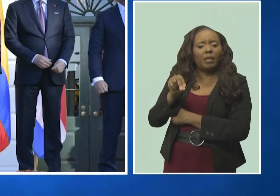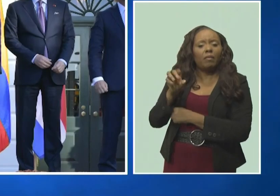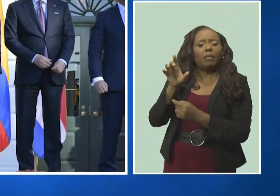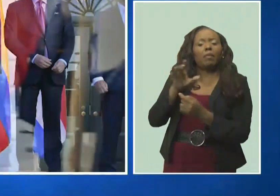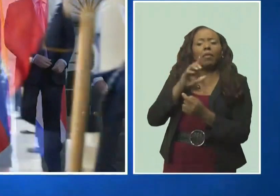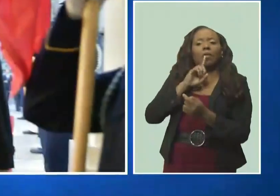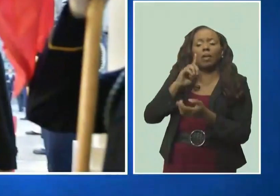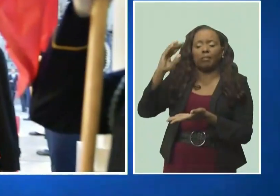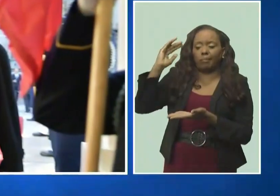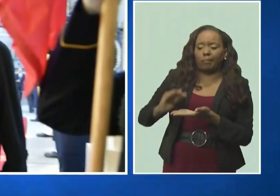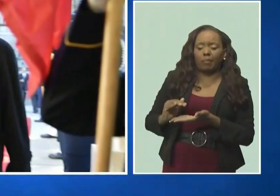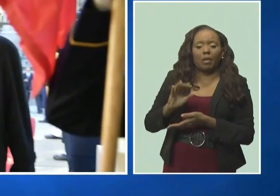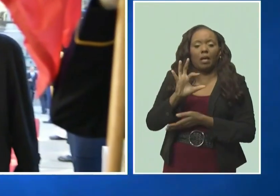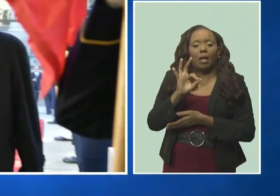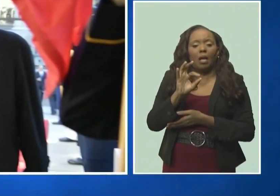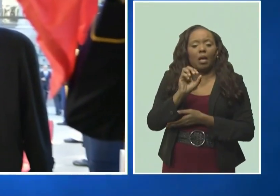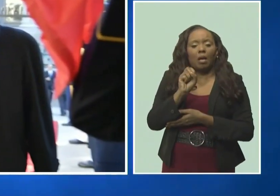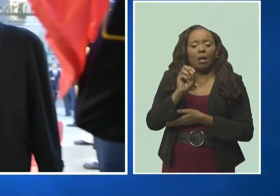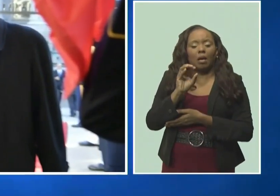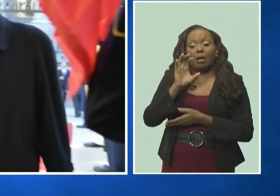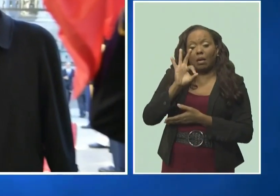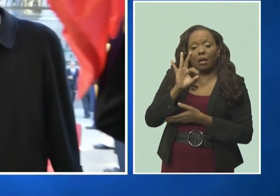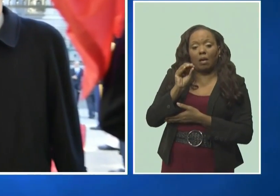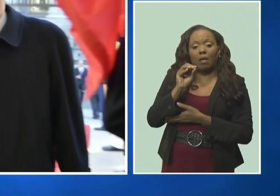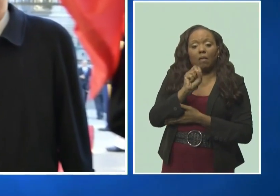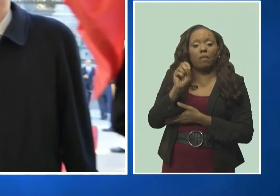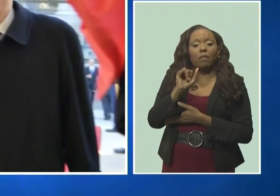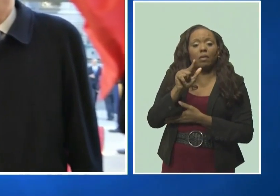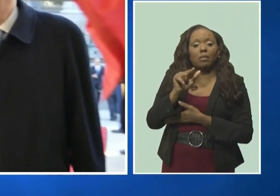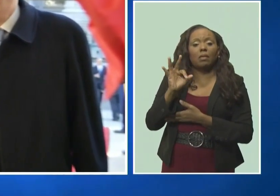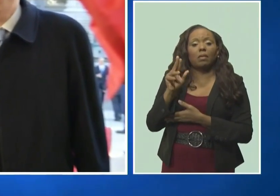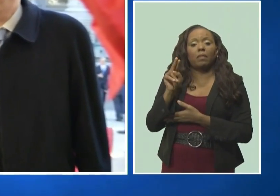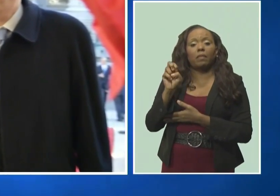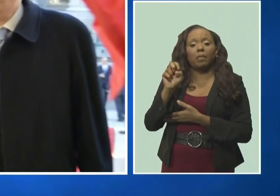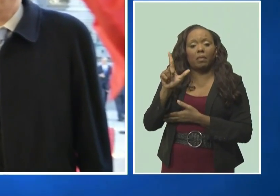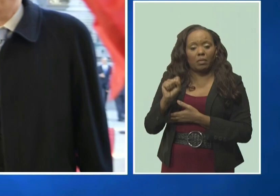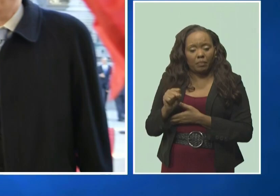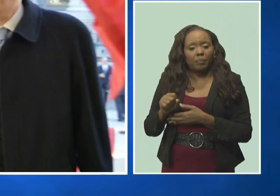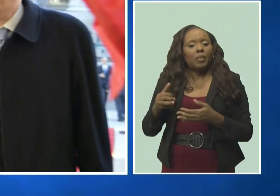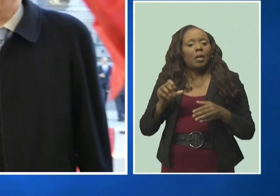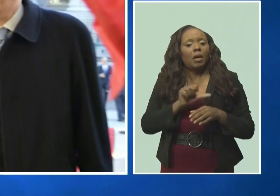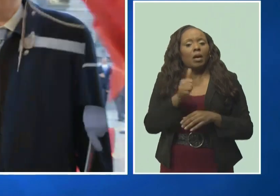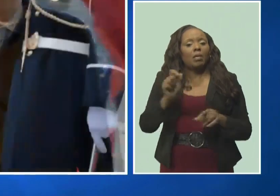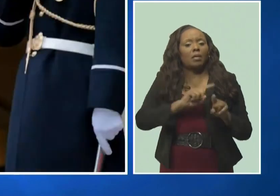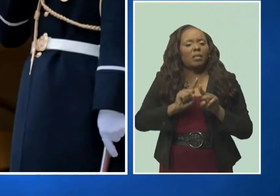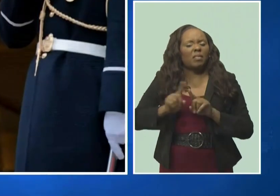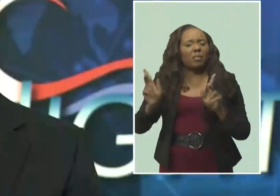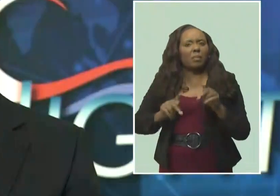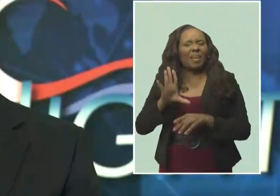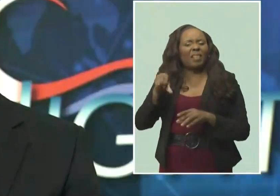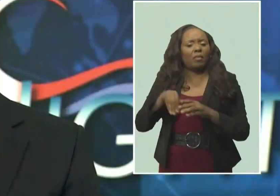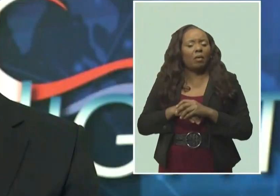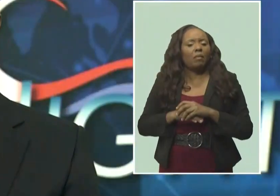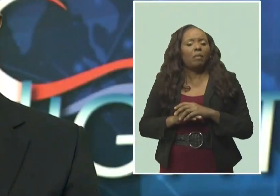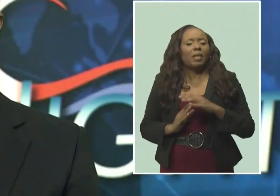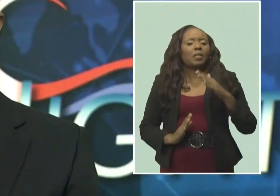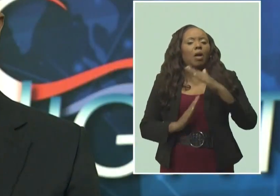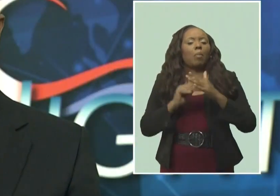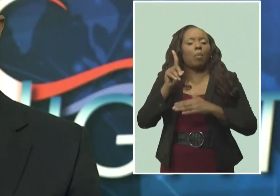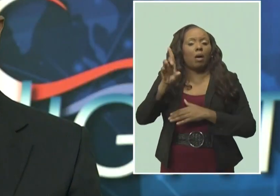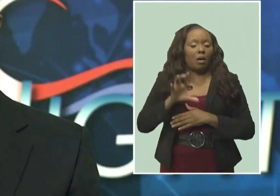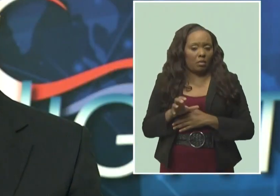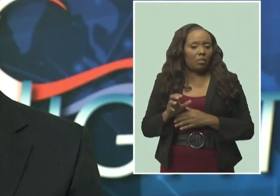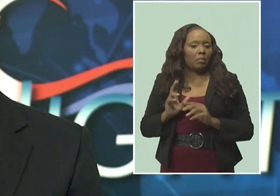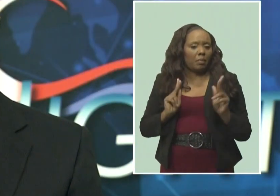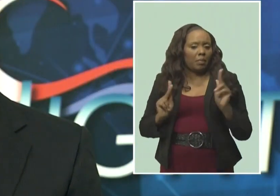World Bank President A.J. Banga, and President of the Republic of Kenya, William Ruto. Well, scores of